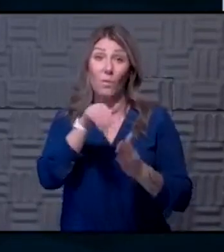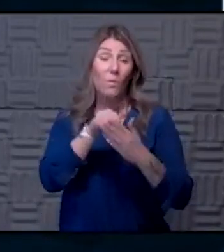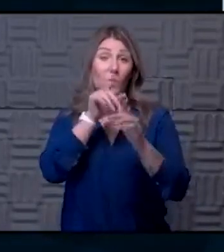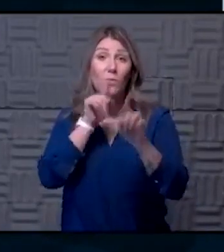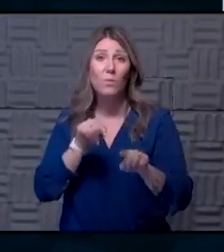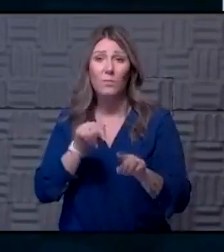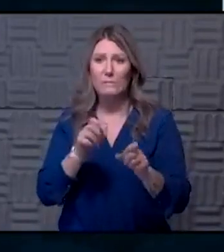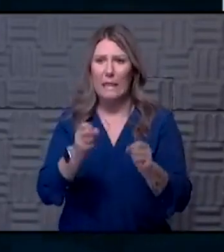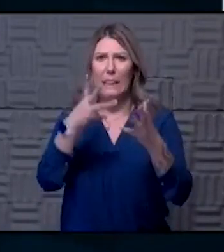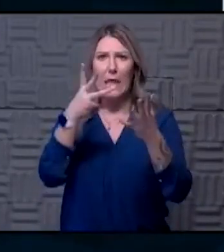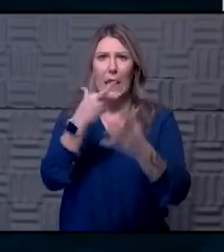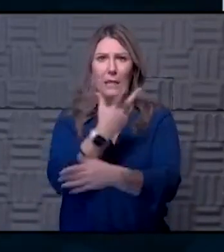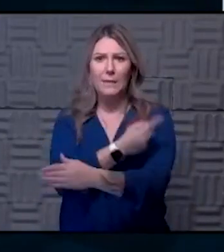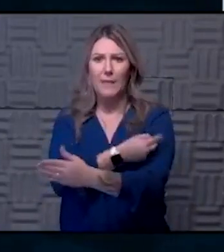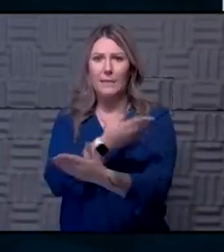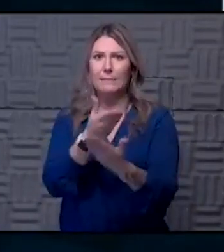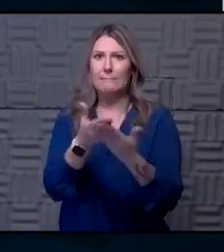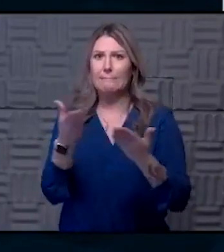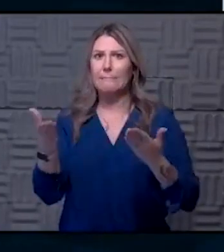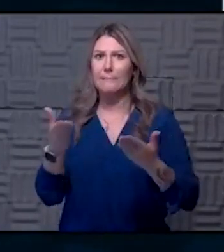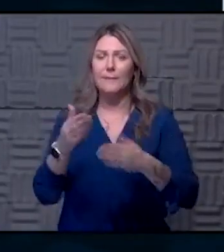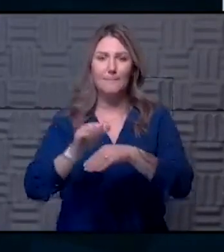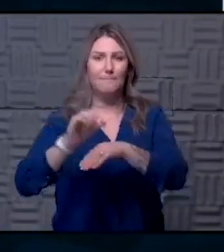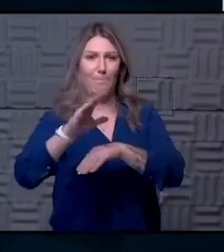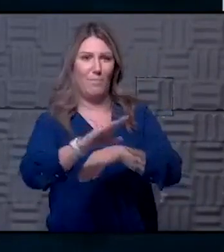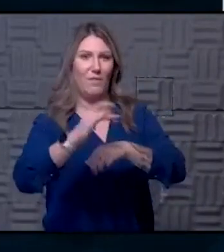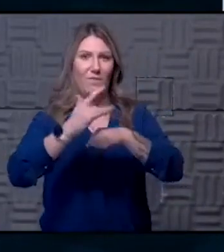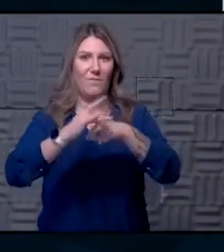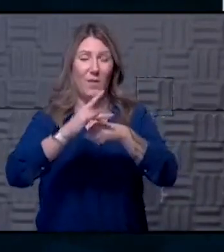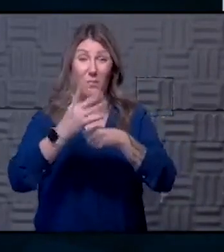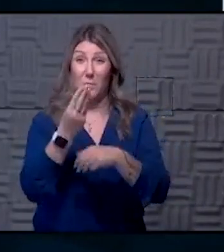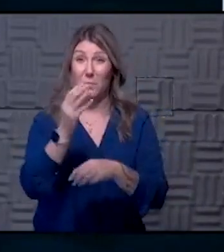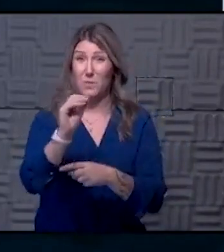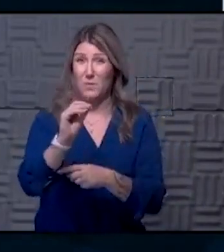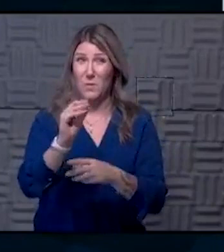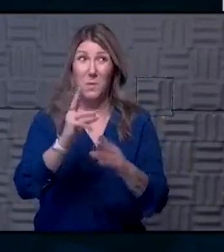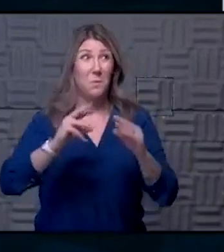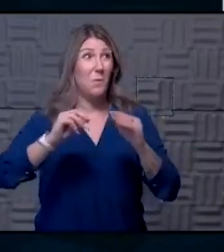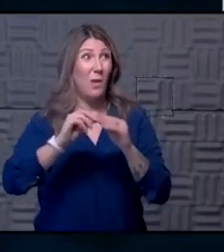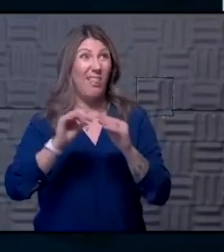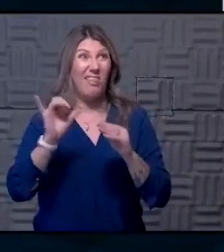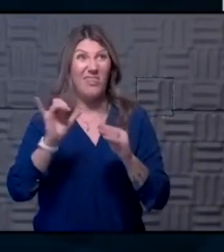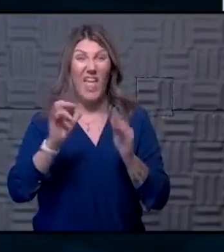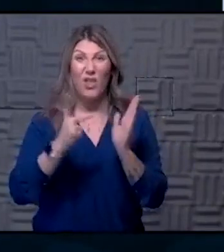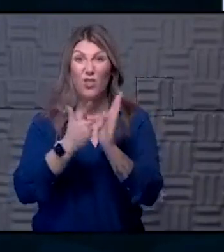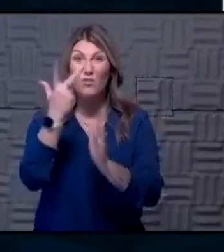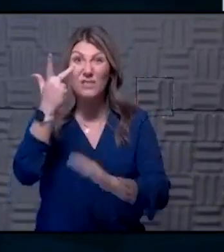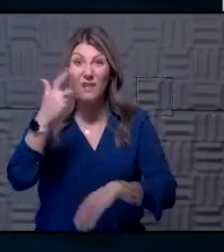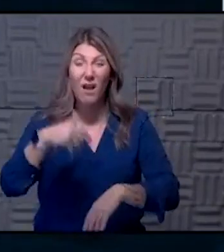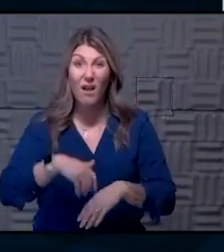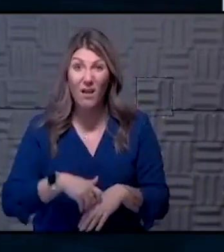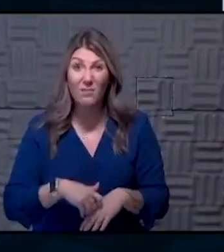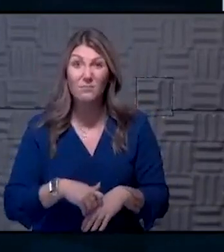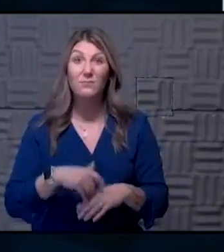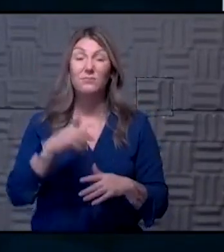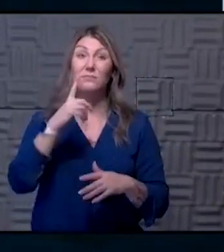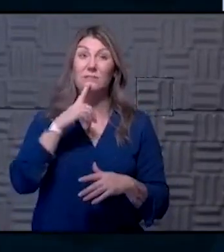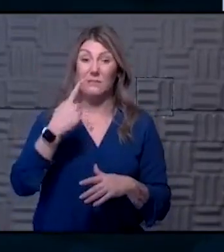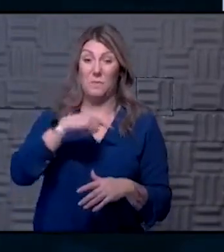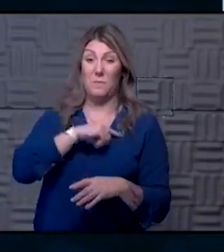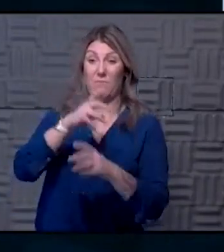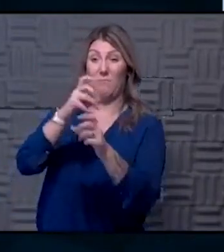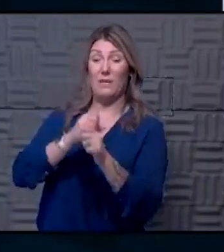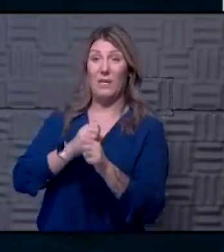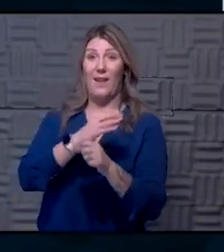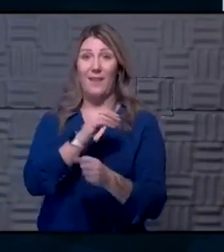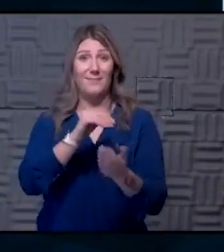of vaccine that's going to be becoming available, at least in Missouri, more than probably a tripling of what we've been getting. And as Dr. Adiga said,